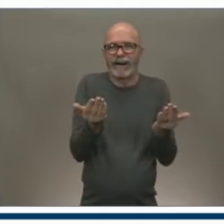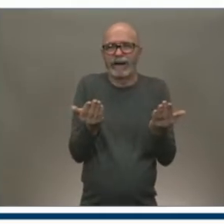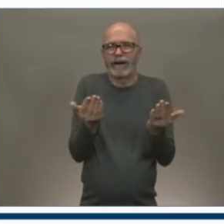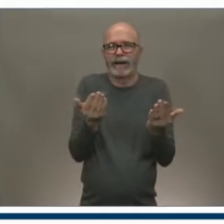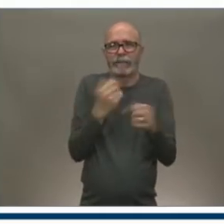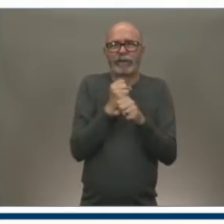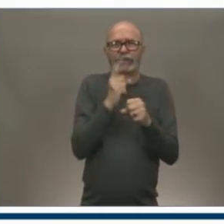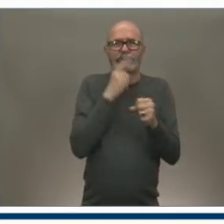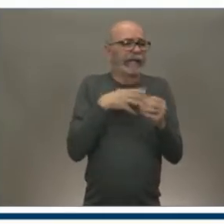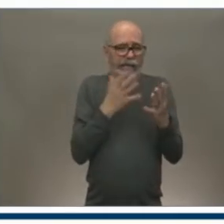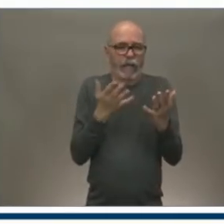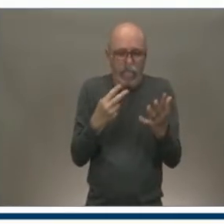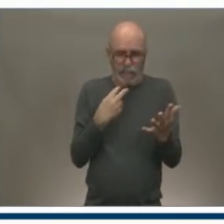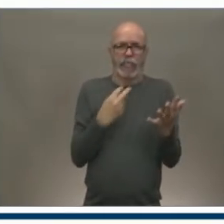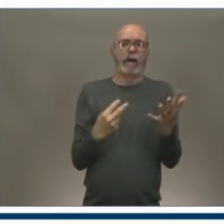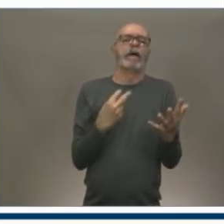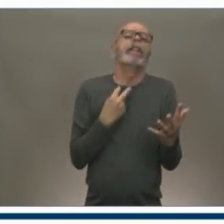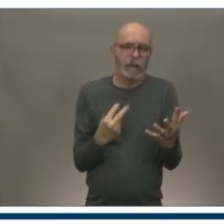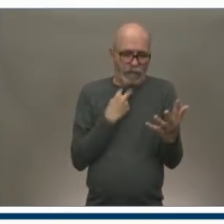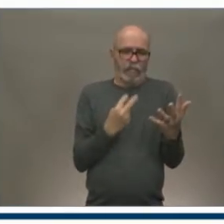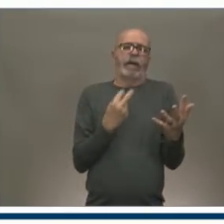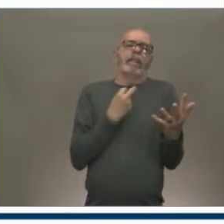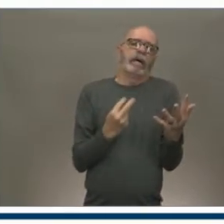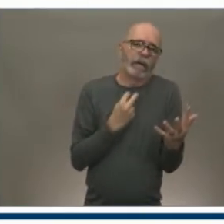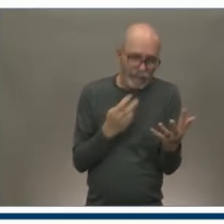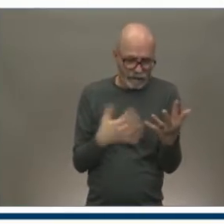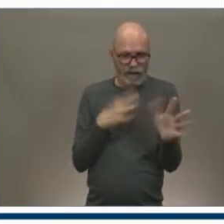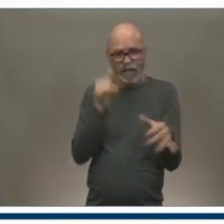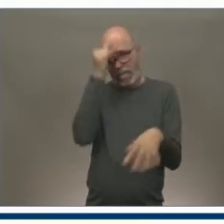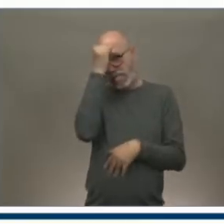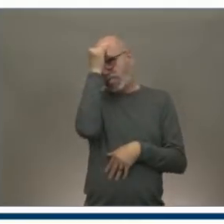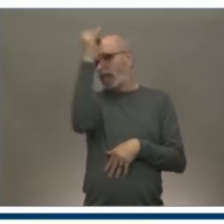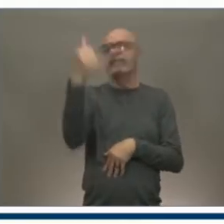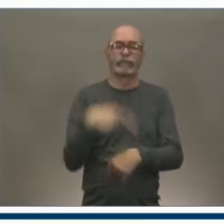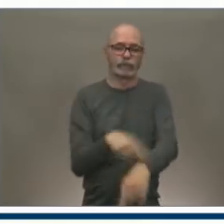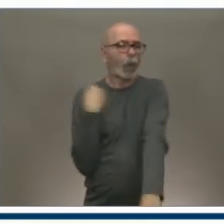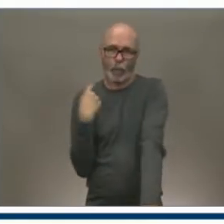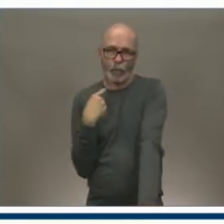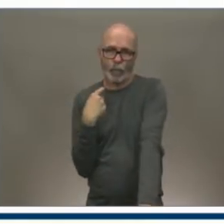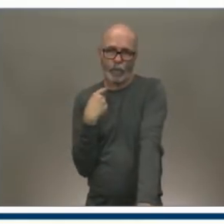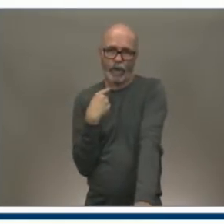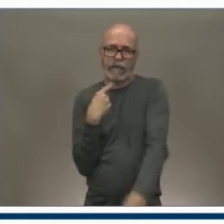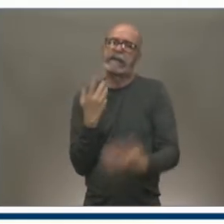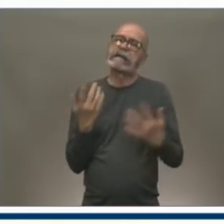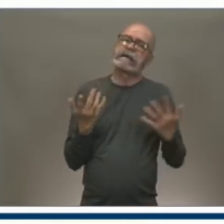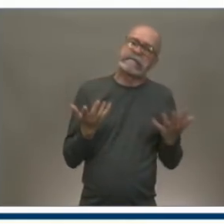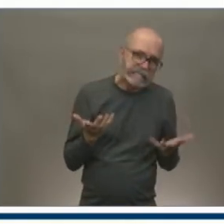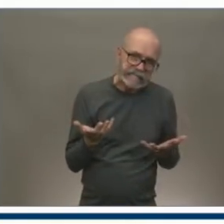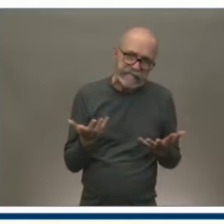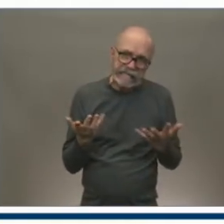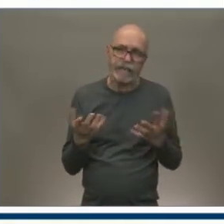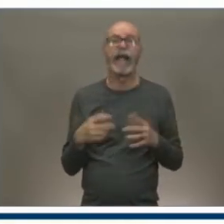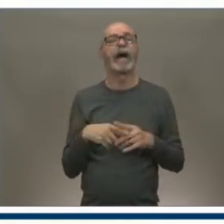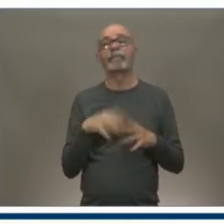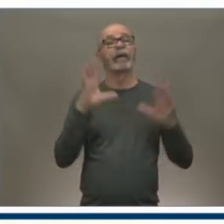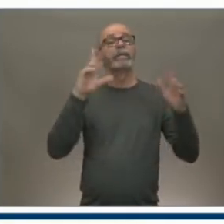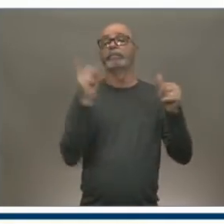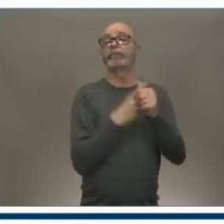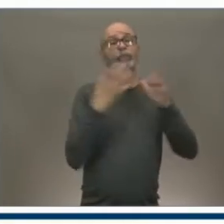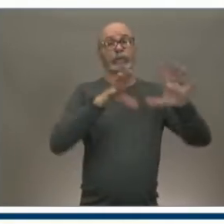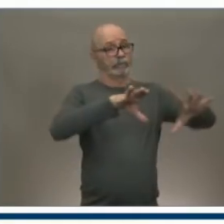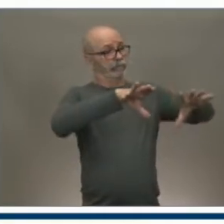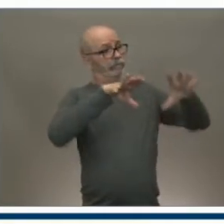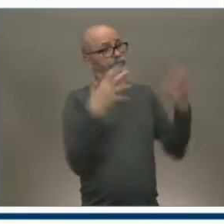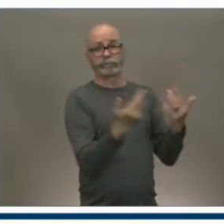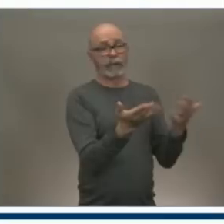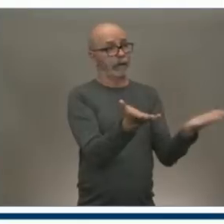down. So again, if we come back to if our overall goal is the population gets immunized as quickly as